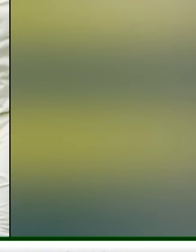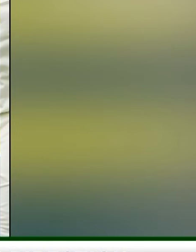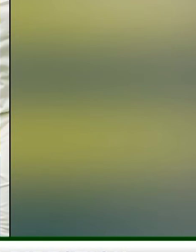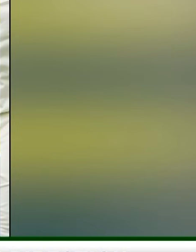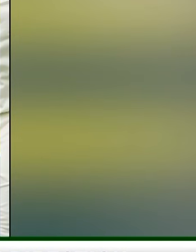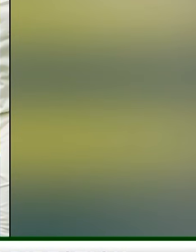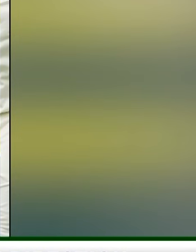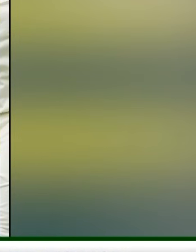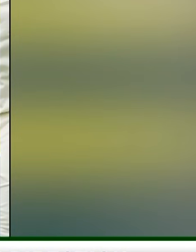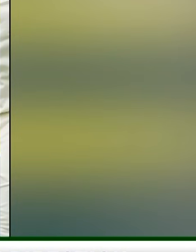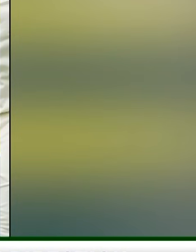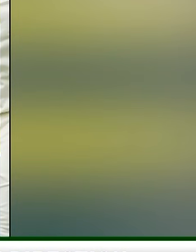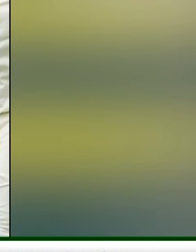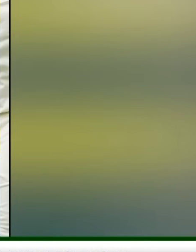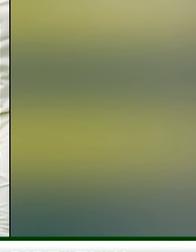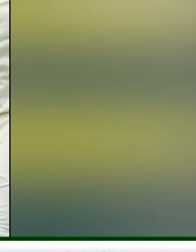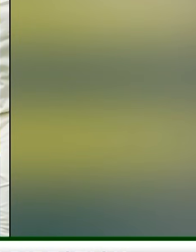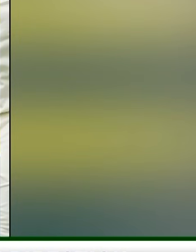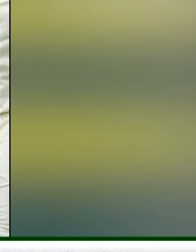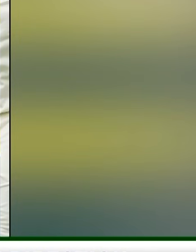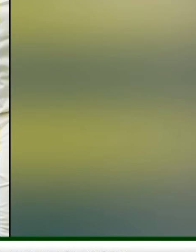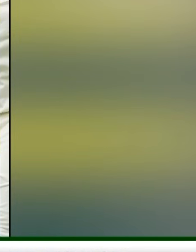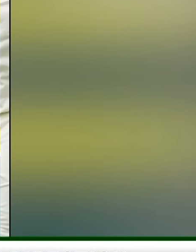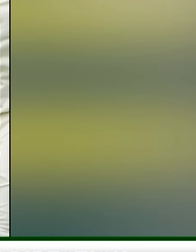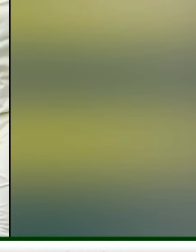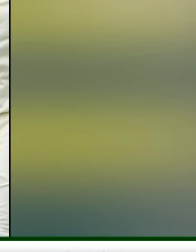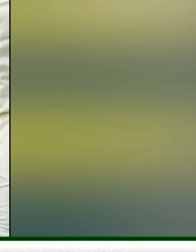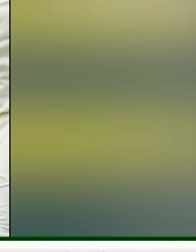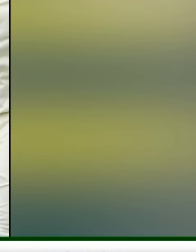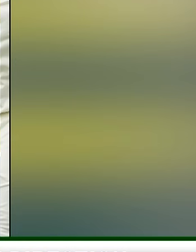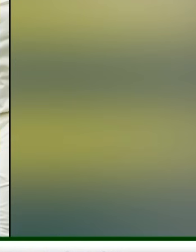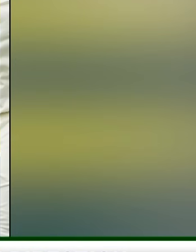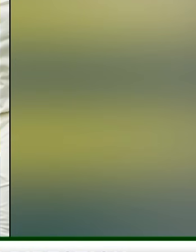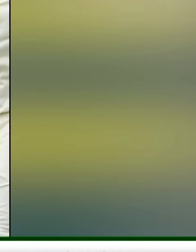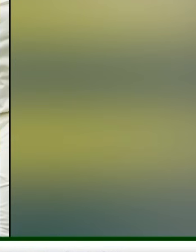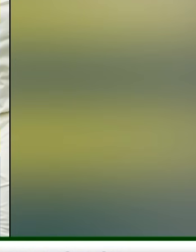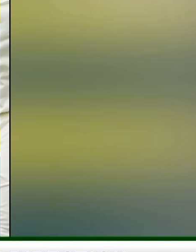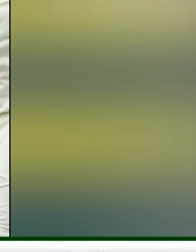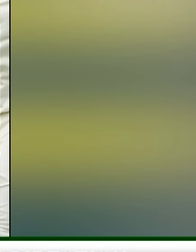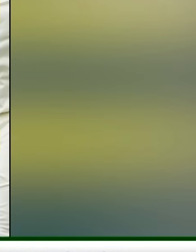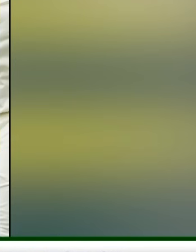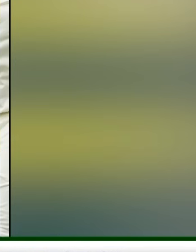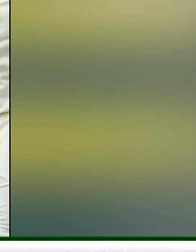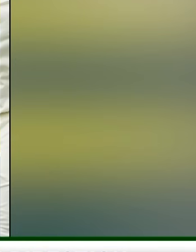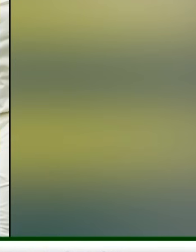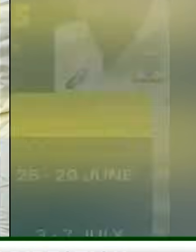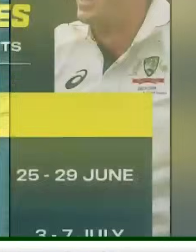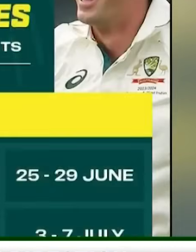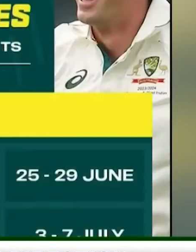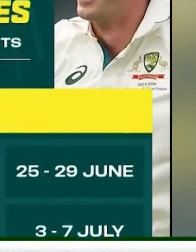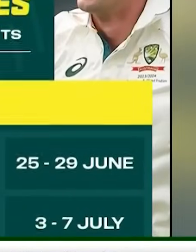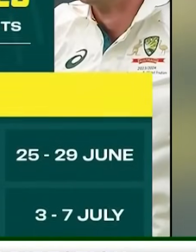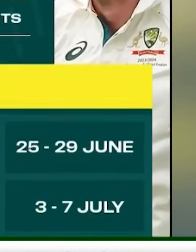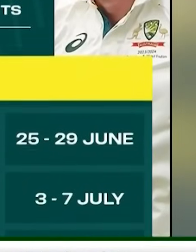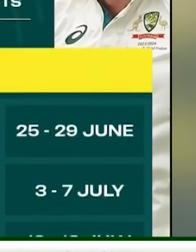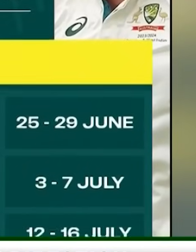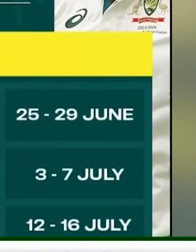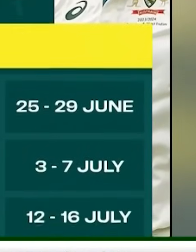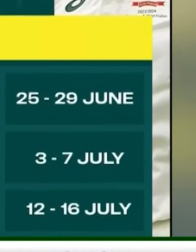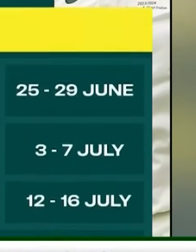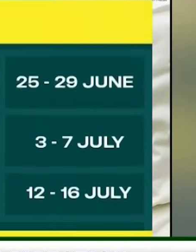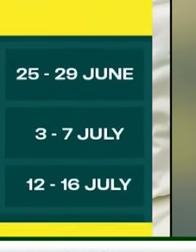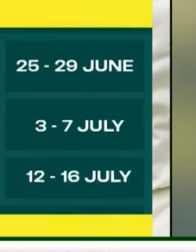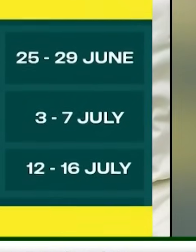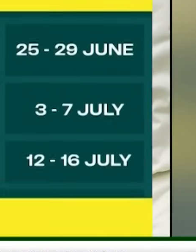from June 25th to July 16th. Afterwards, the teams will turn their attention to a 5-match T20 series starting